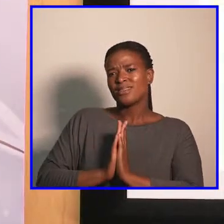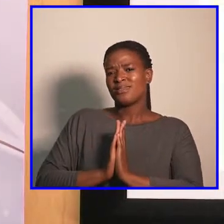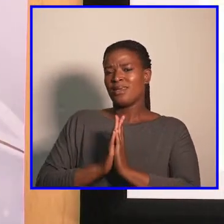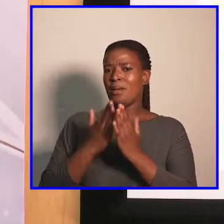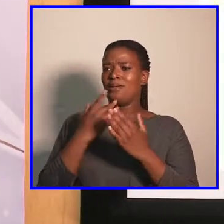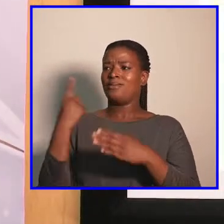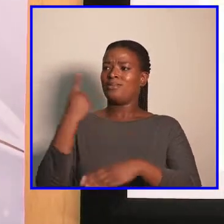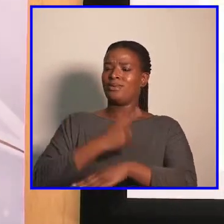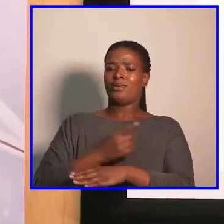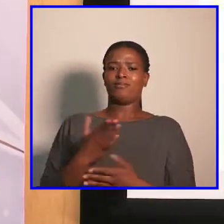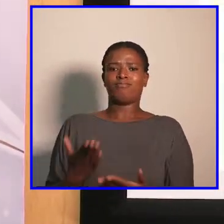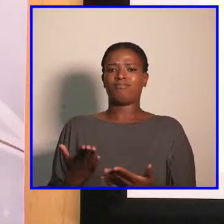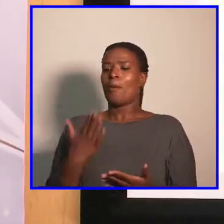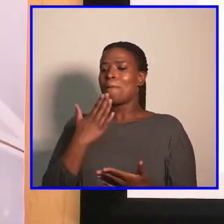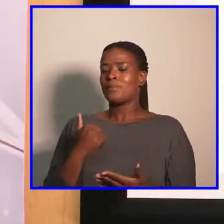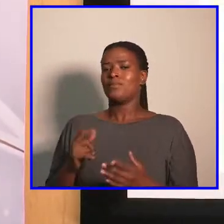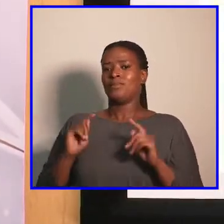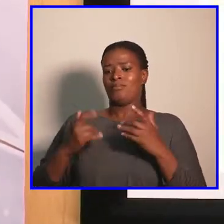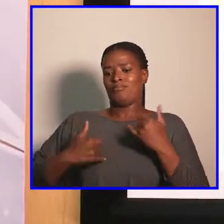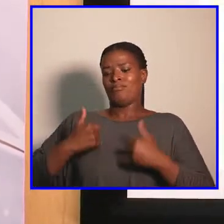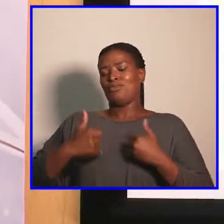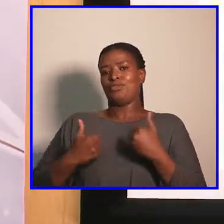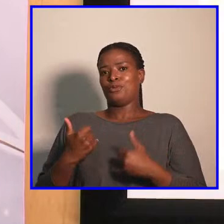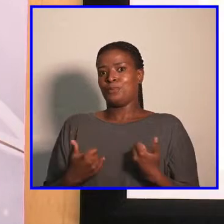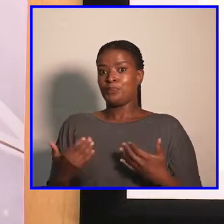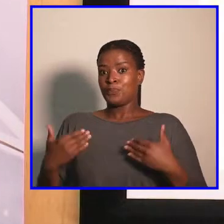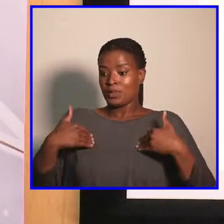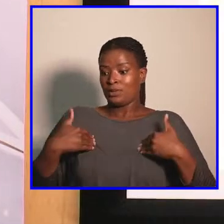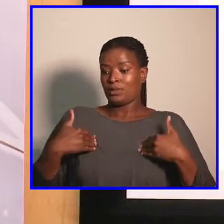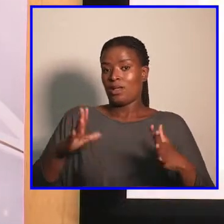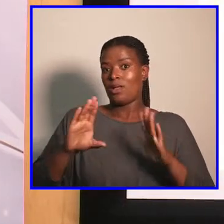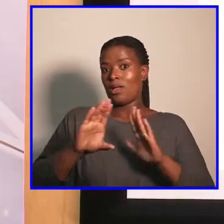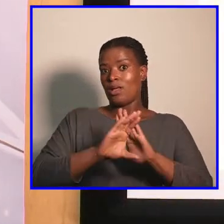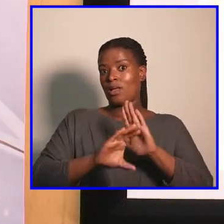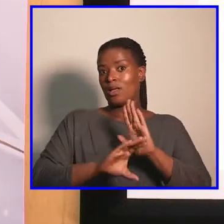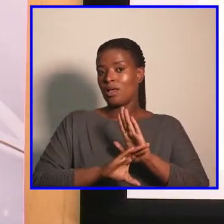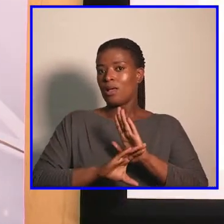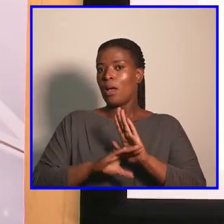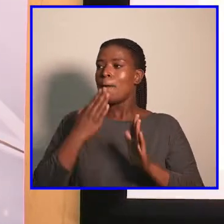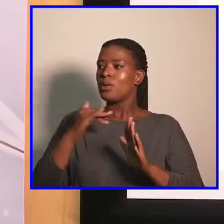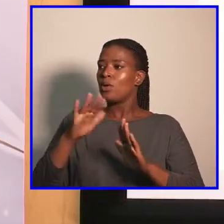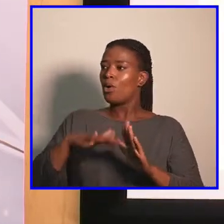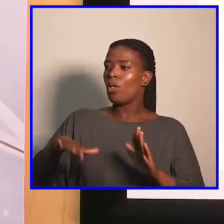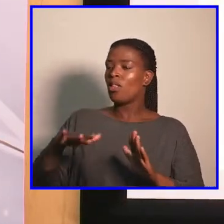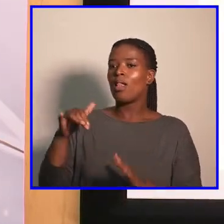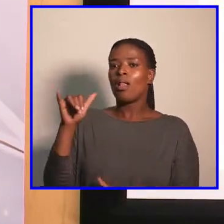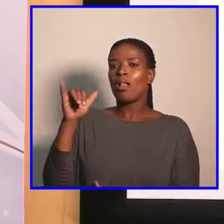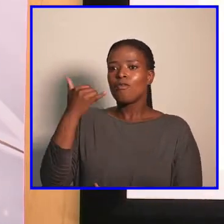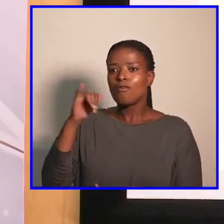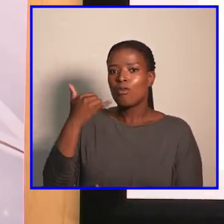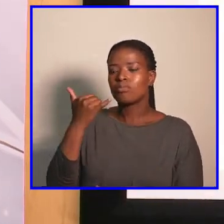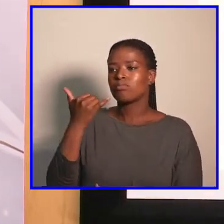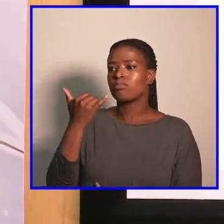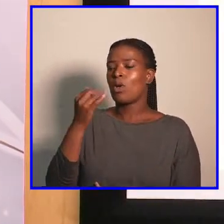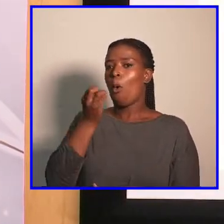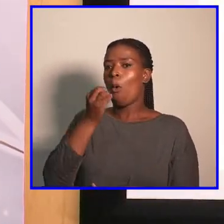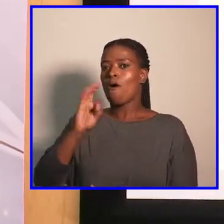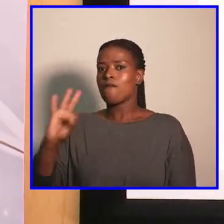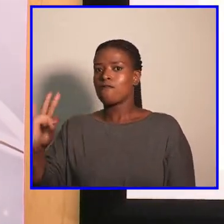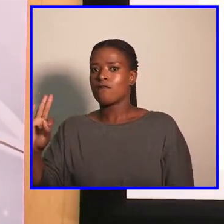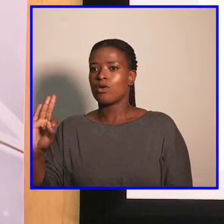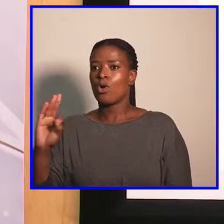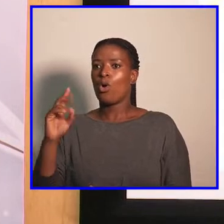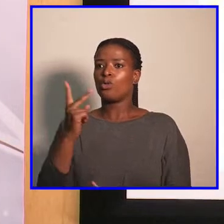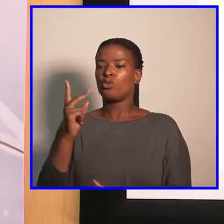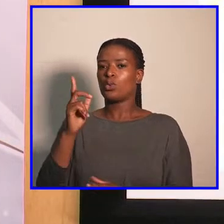day. Before I start with the program, I'd like to request everybody's cell phone to be off and not